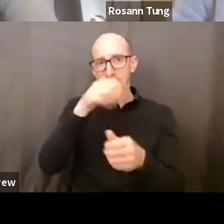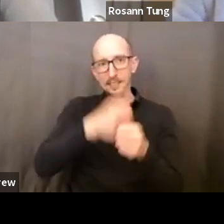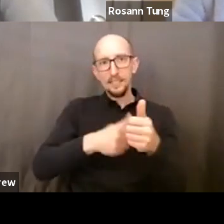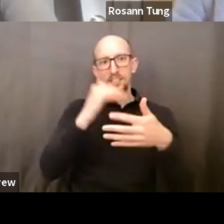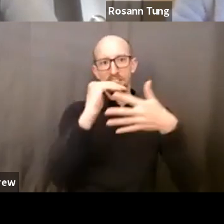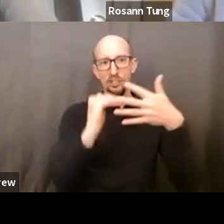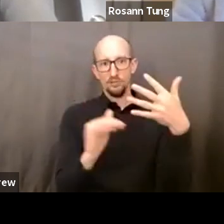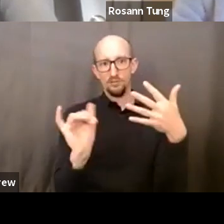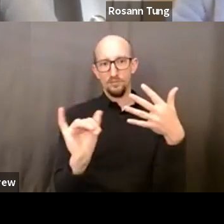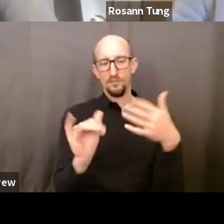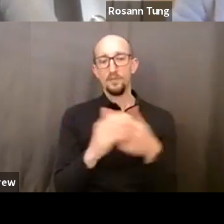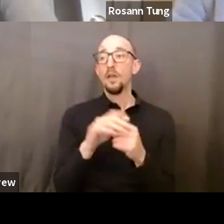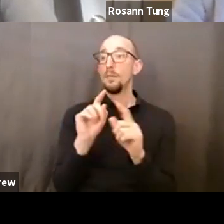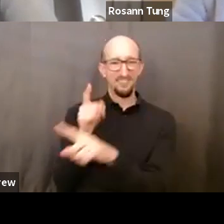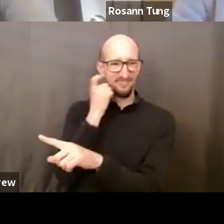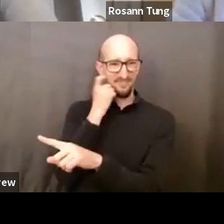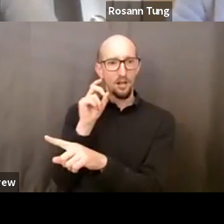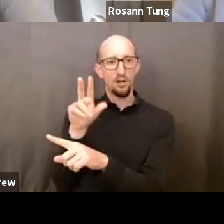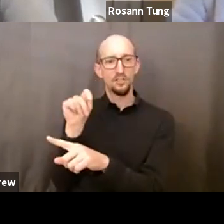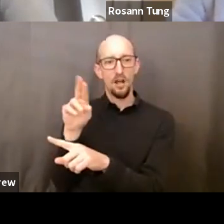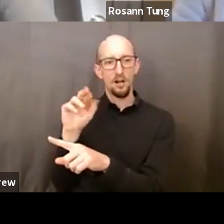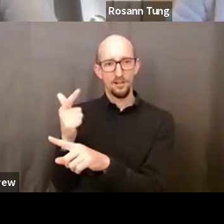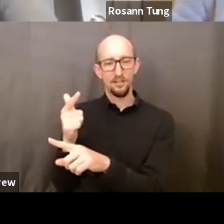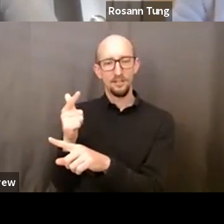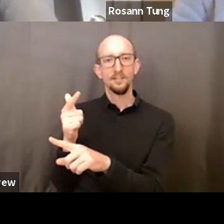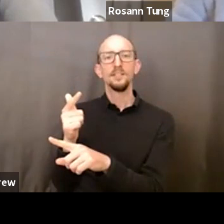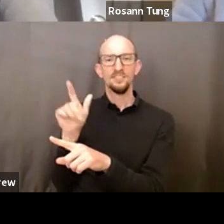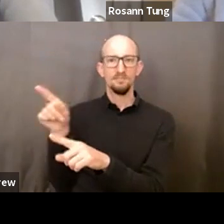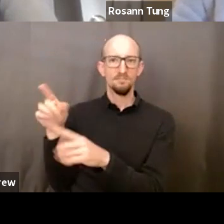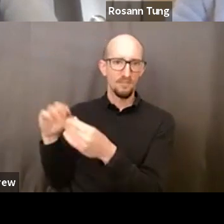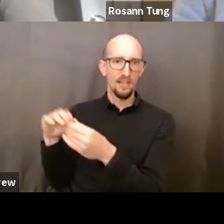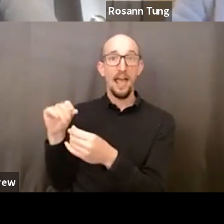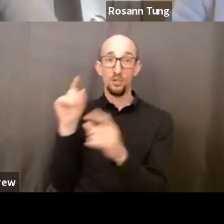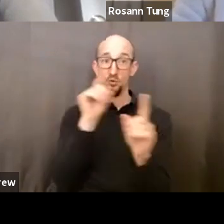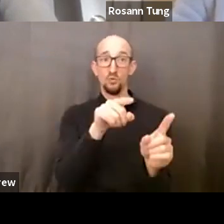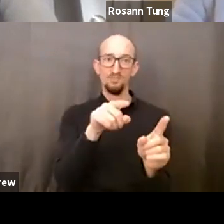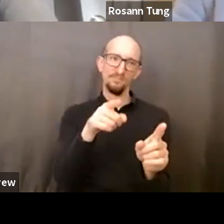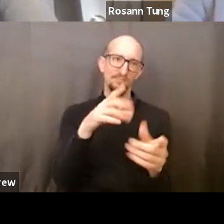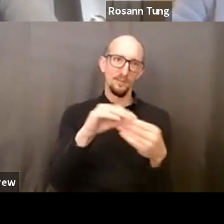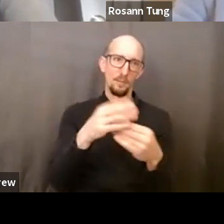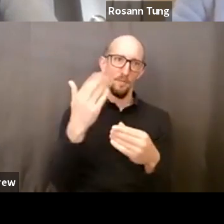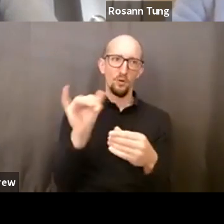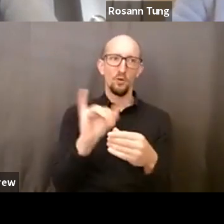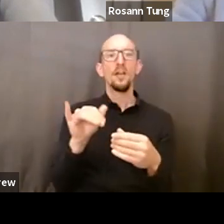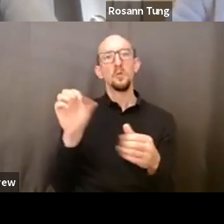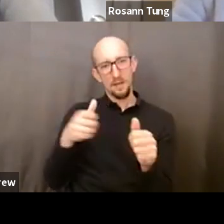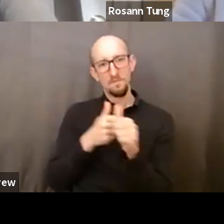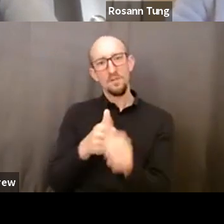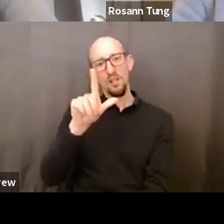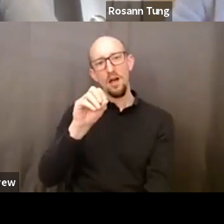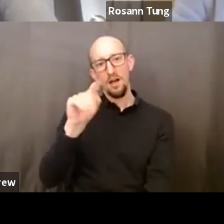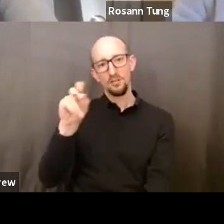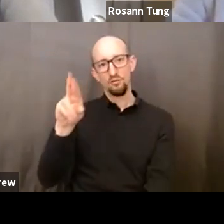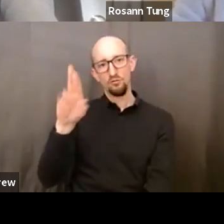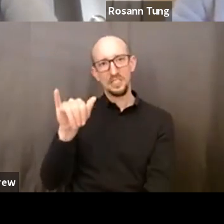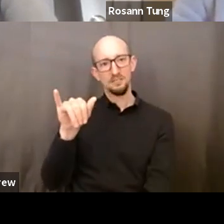to Dr. Tung's point, and I think one you've raised before, you could also do a lottery within the tier. Right. So